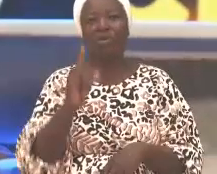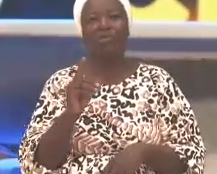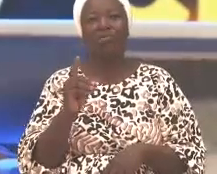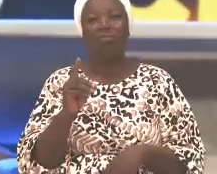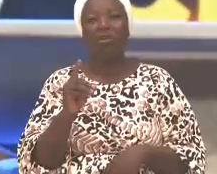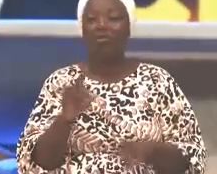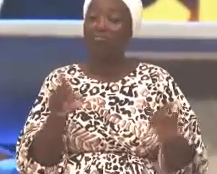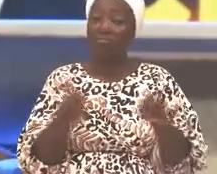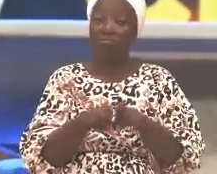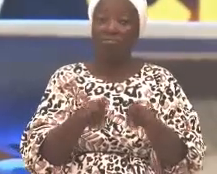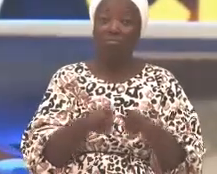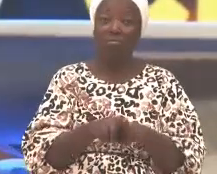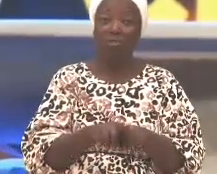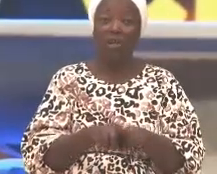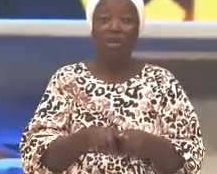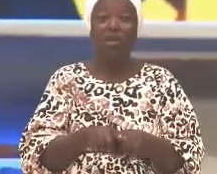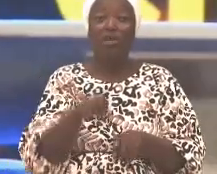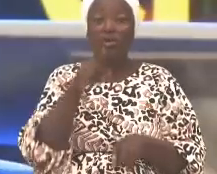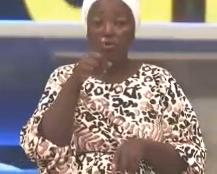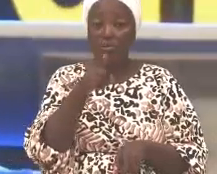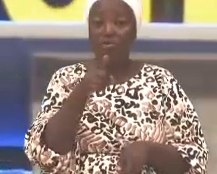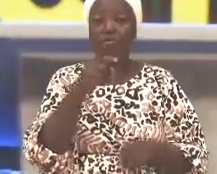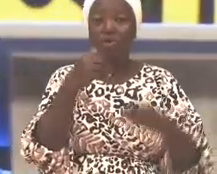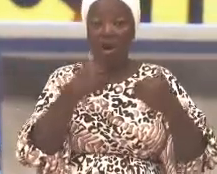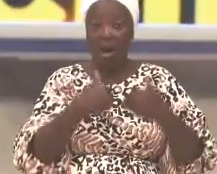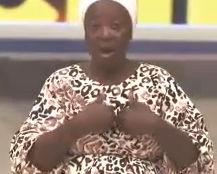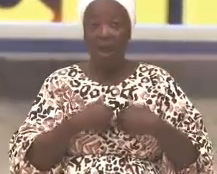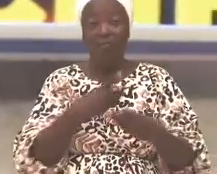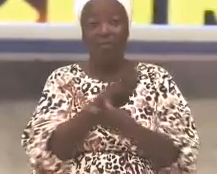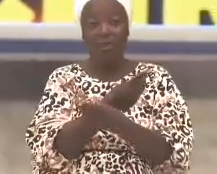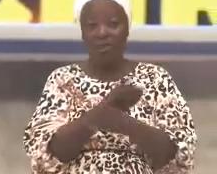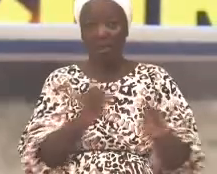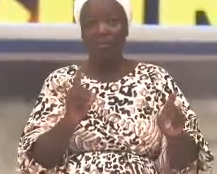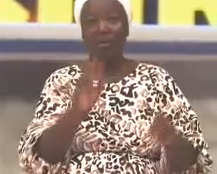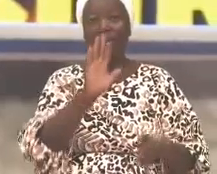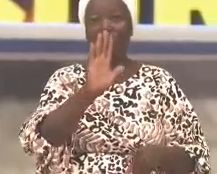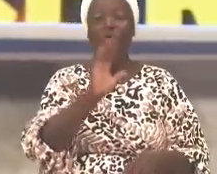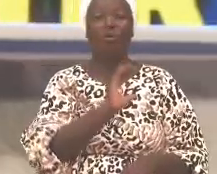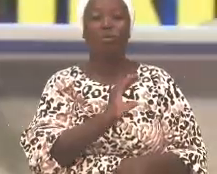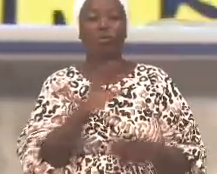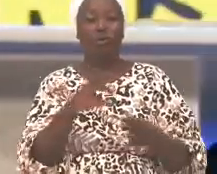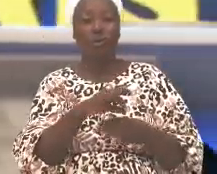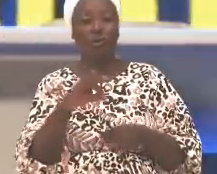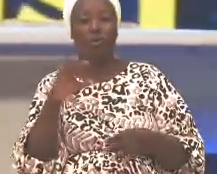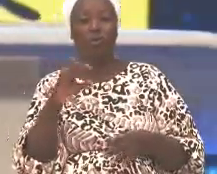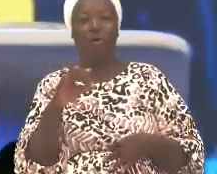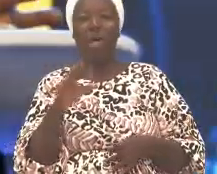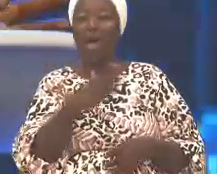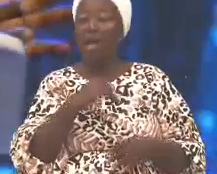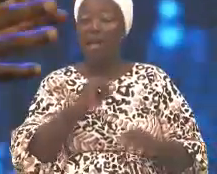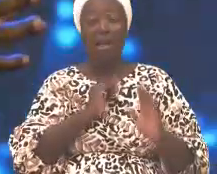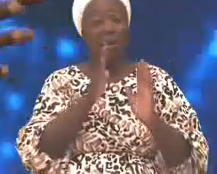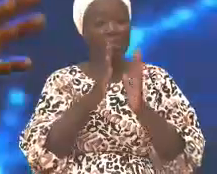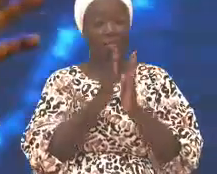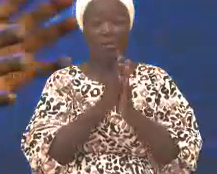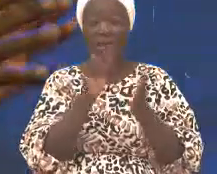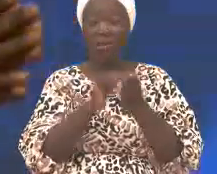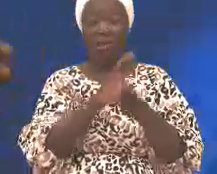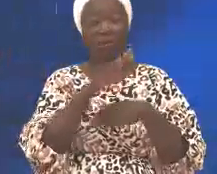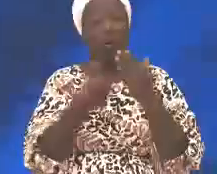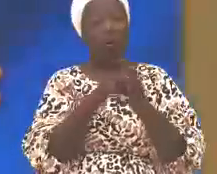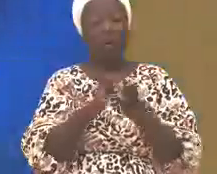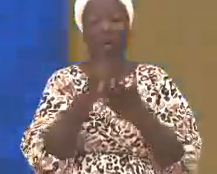Also, thou hast delivered thy soul. And I pray, all that the Lord has